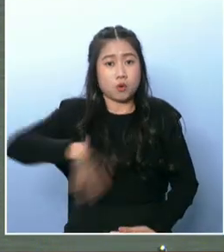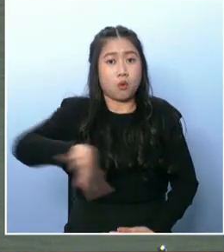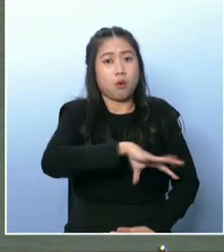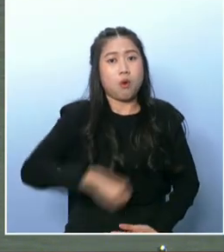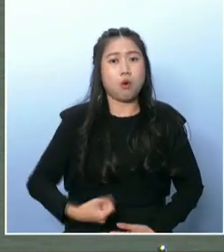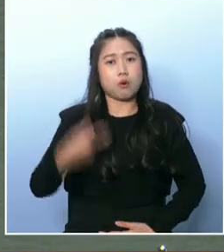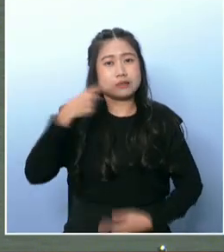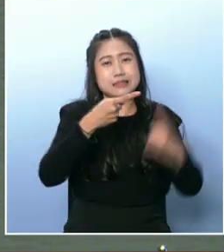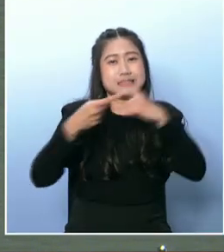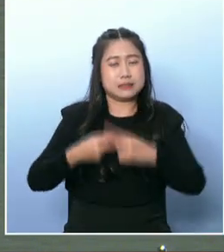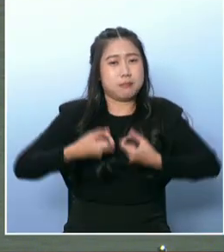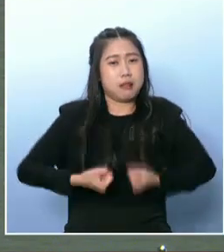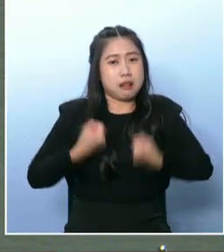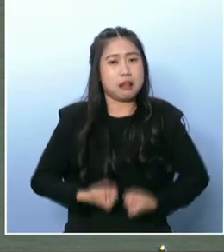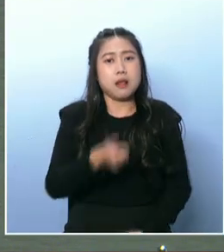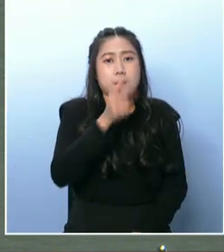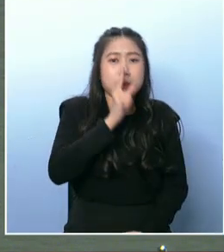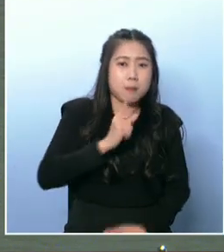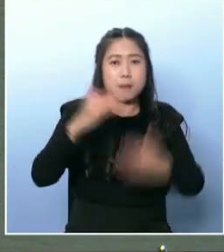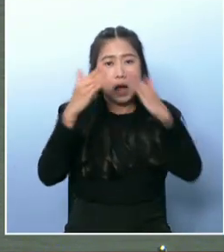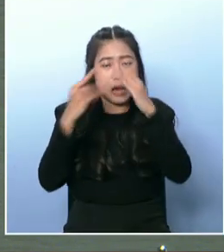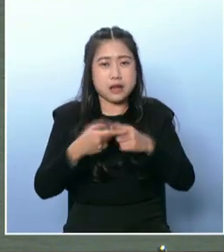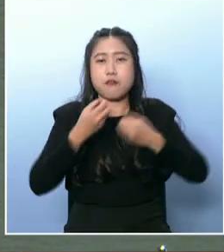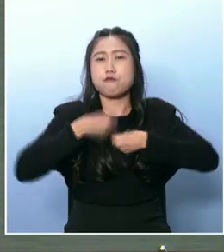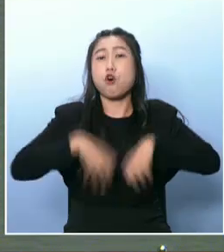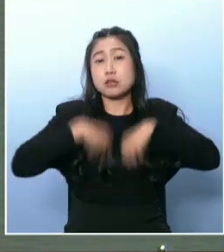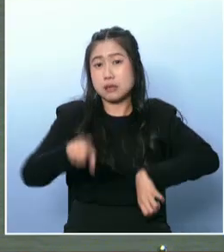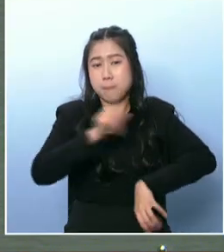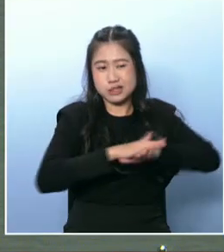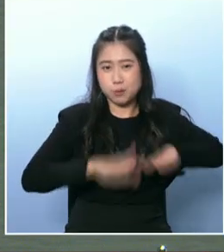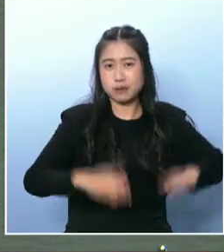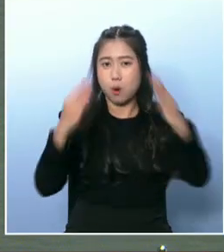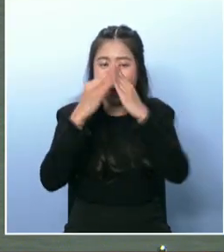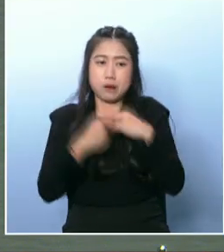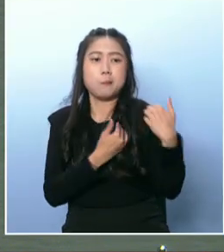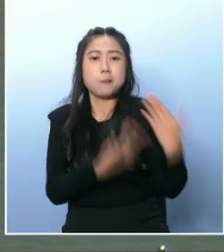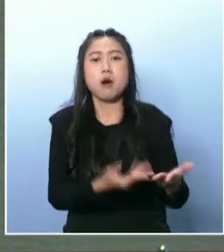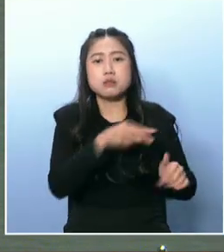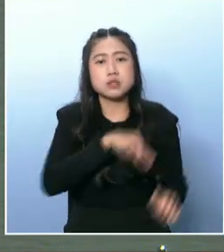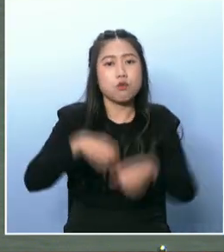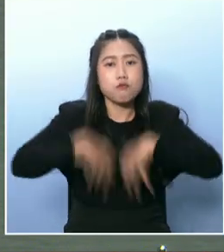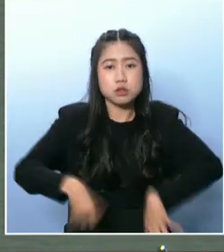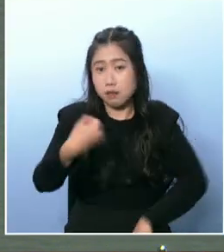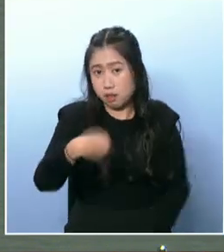issues. Otherwise, how can we and the family members put their heart at